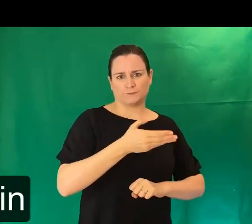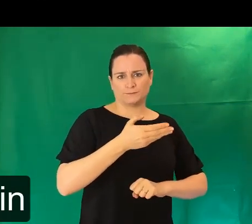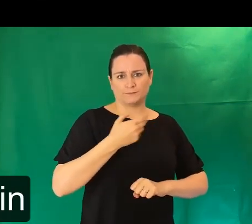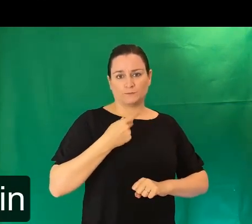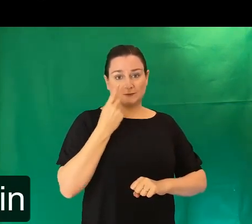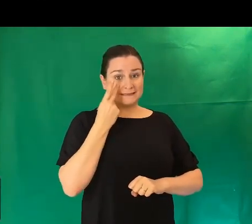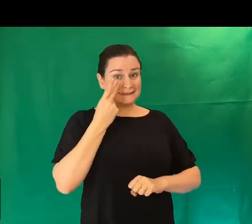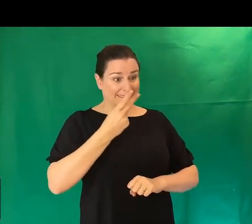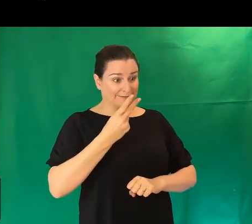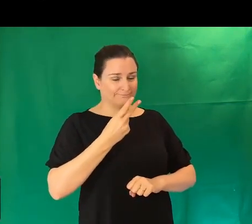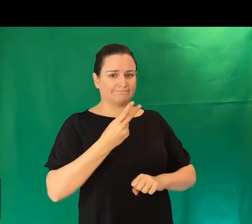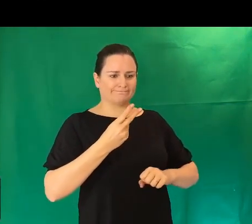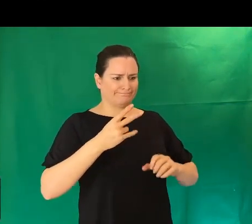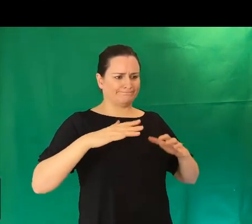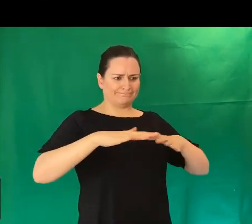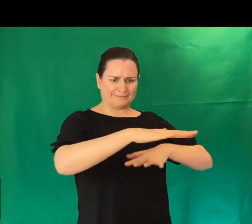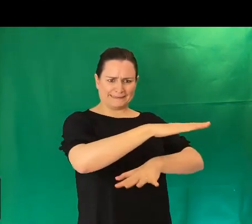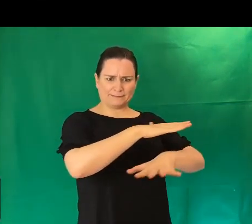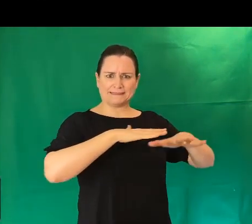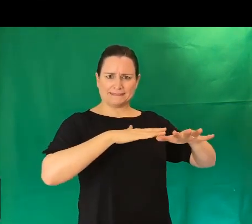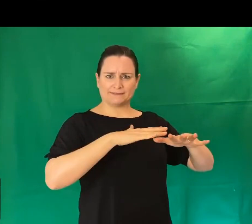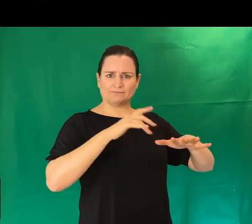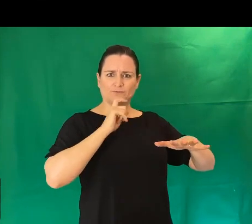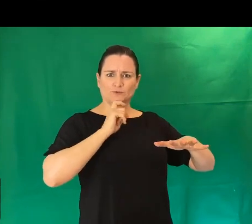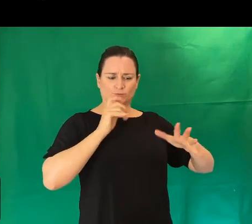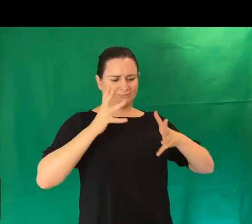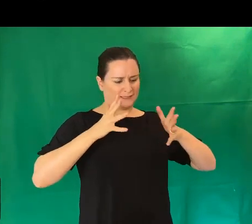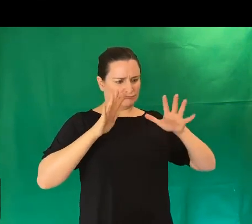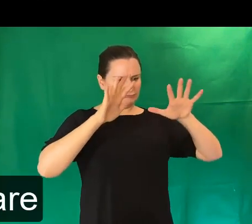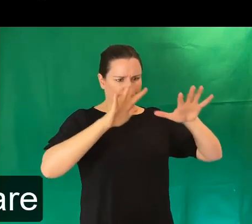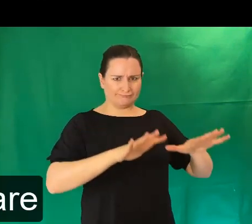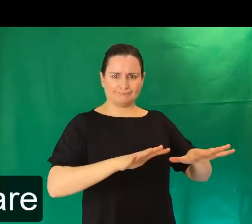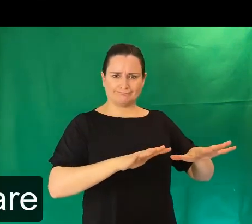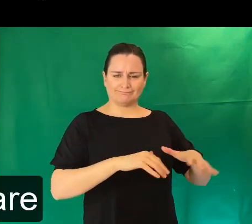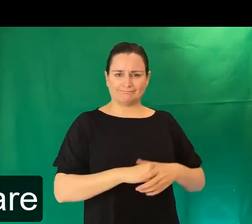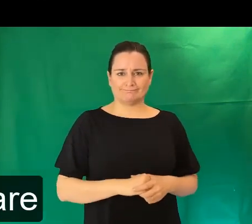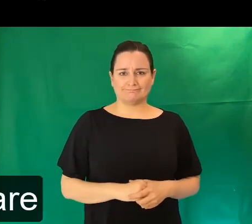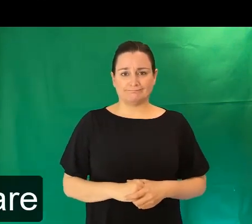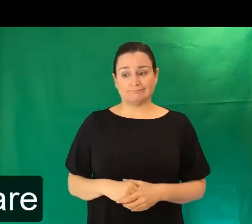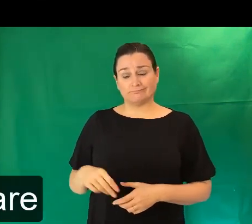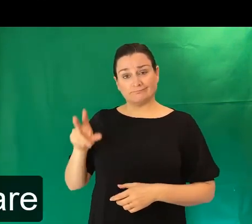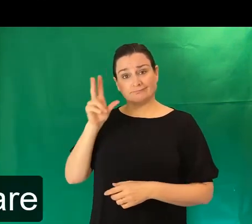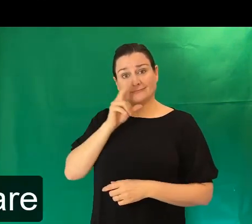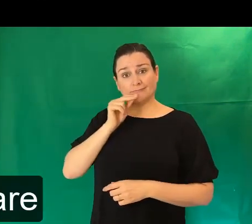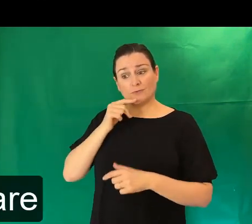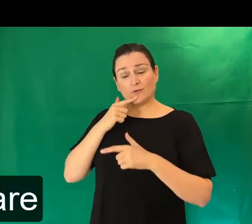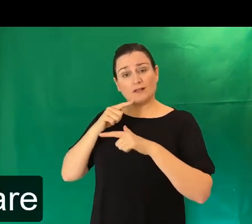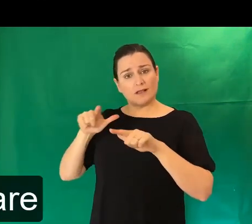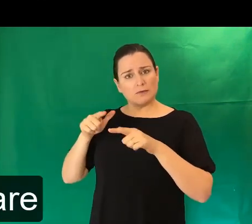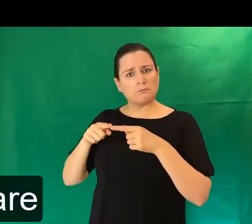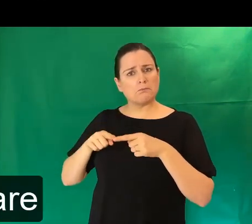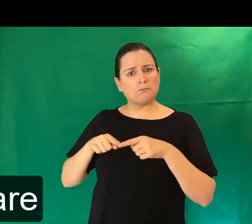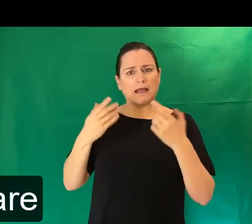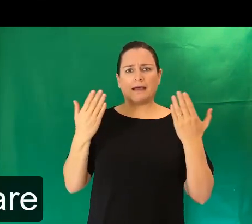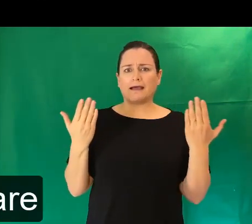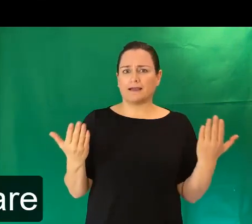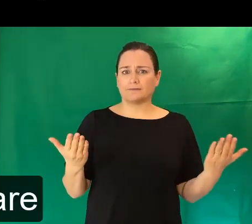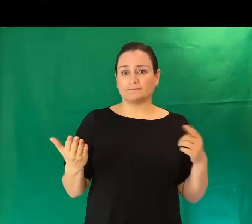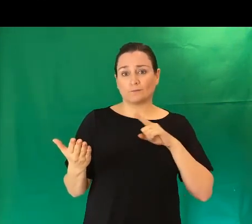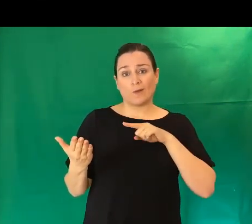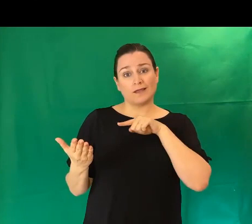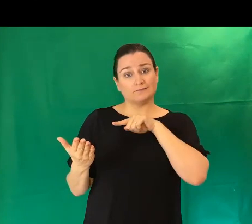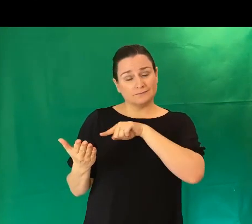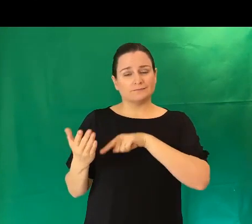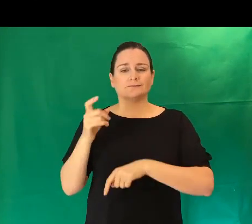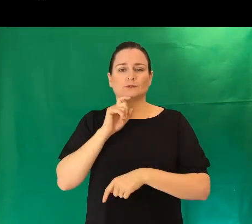are articulated in space. And this is quite different, of course, to spoken languages, which are